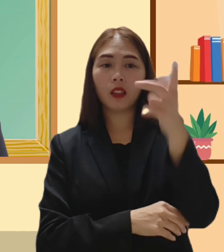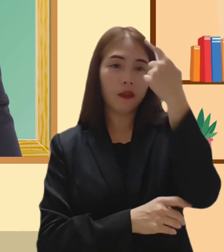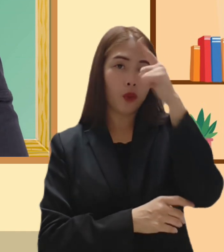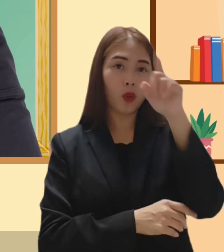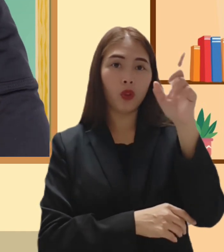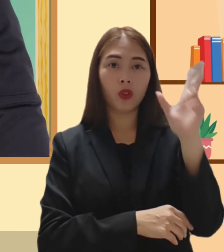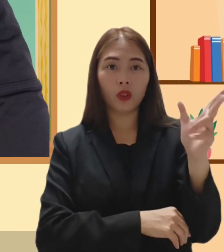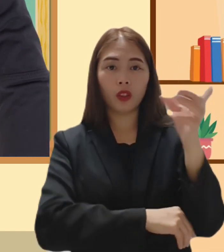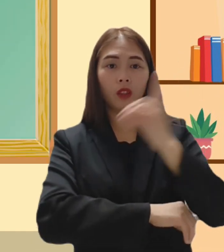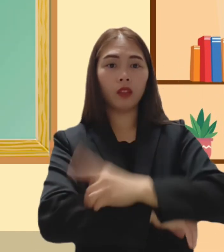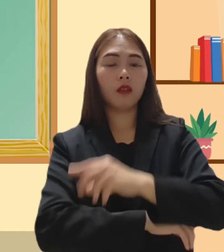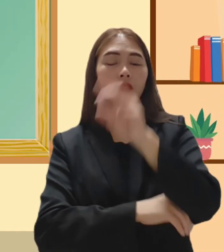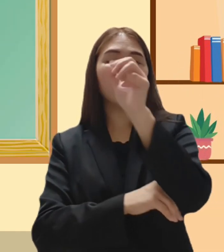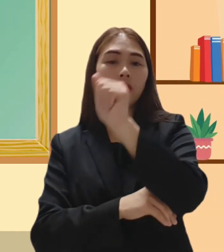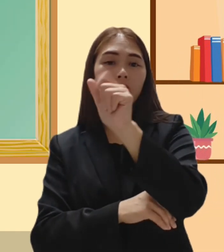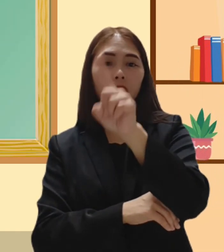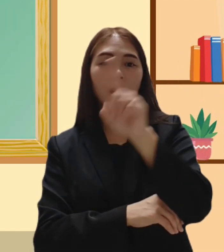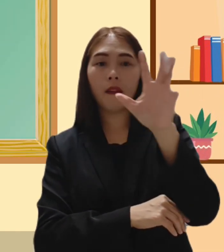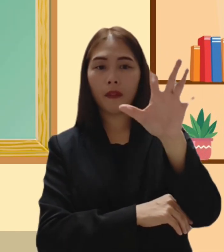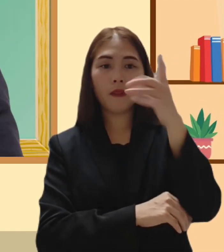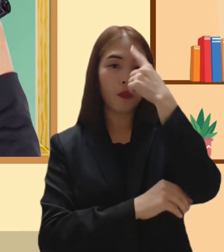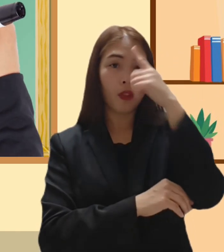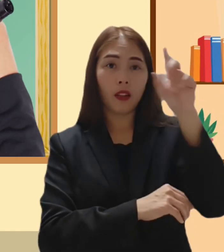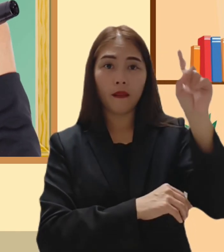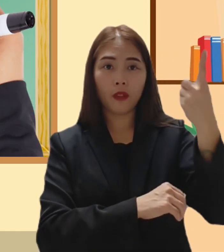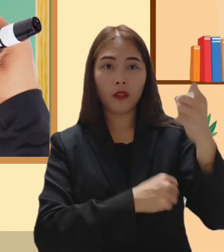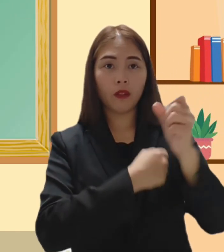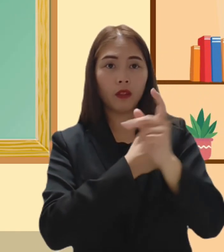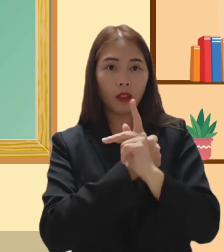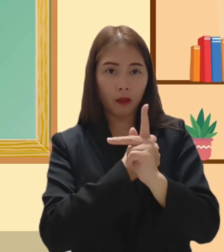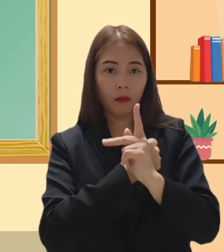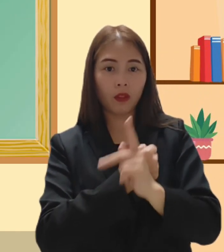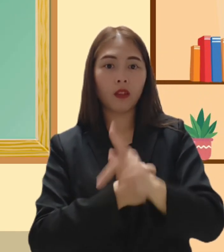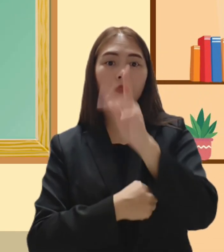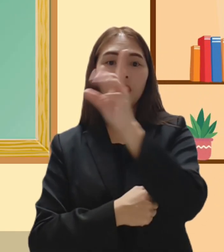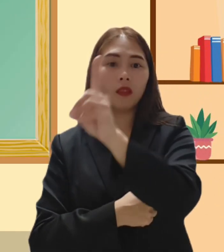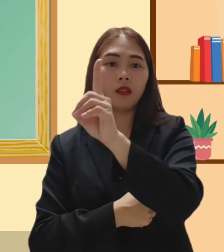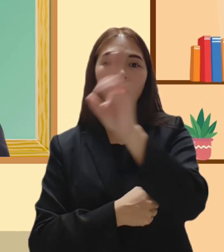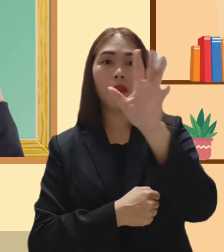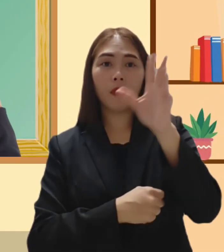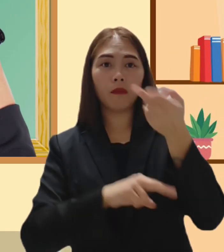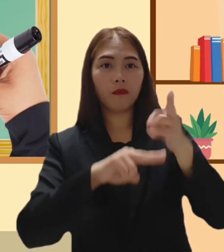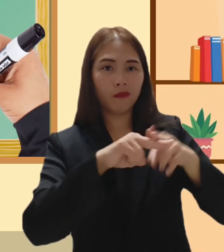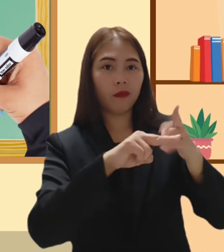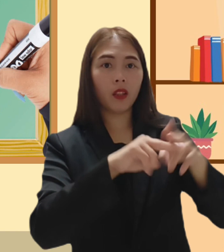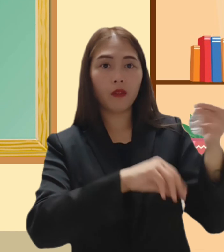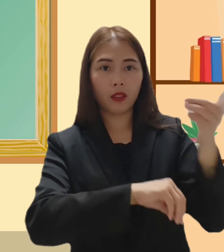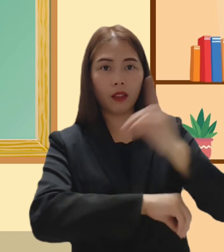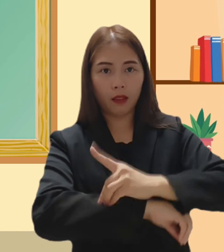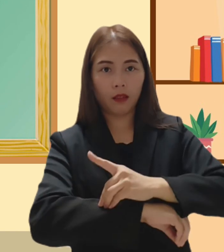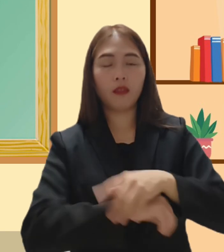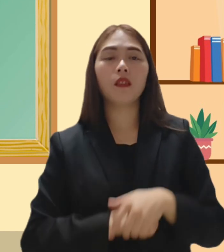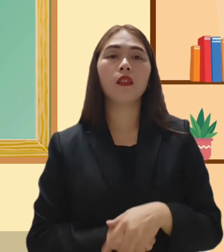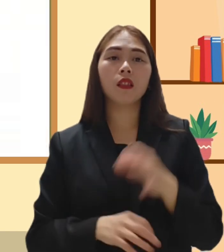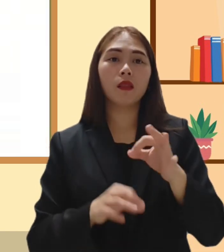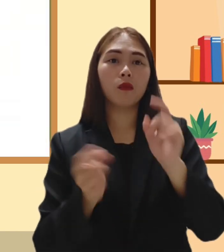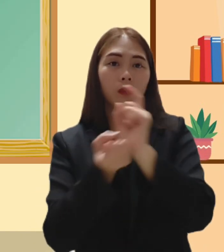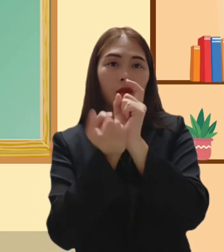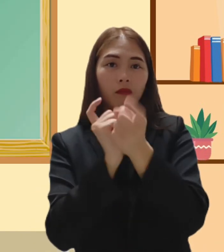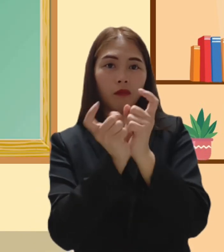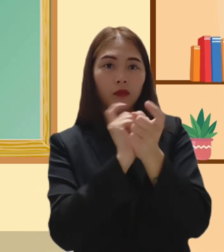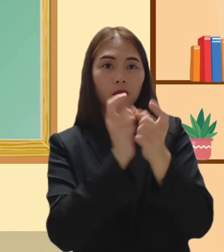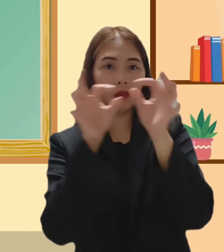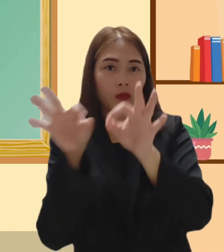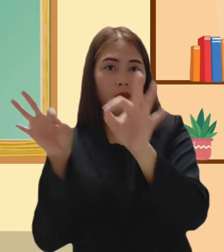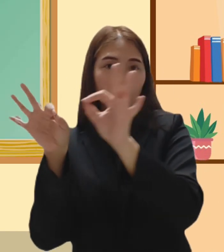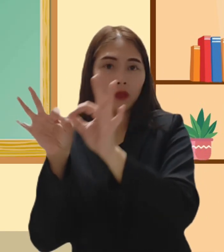30 days, a sub 1 equals 5 first savings, and d equals 5 increase each day. If